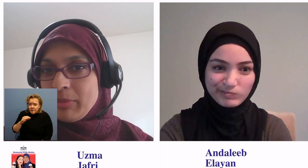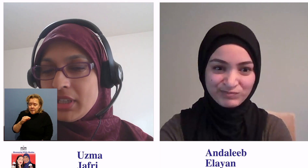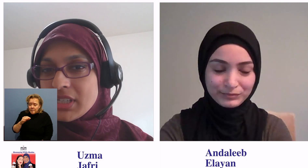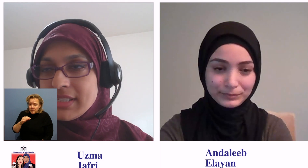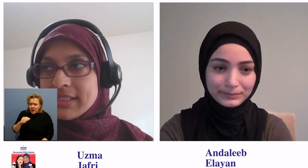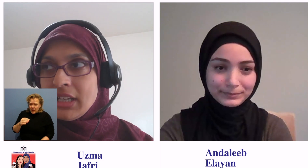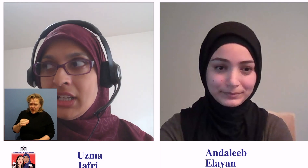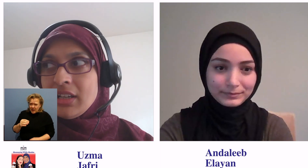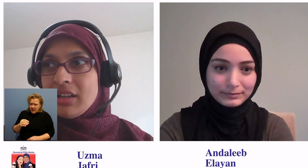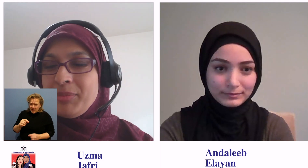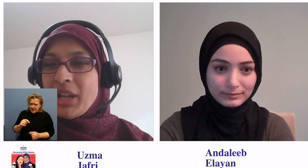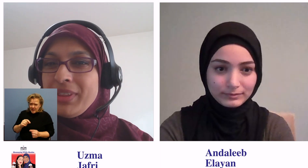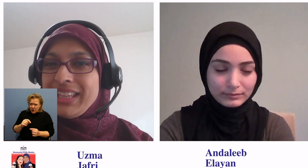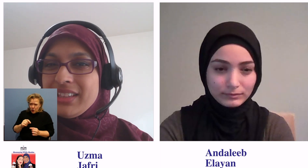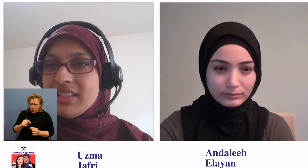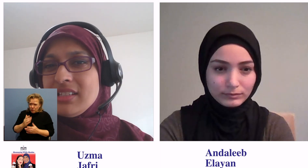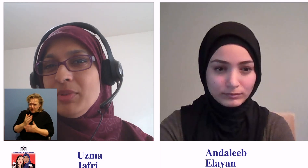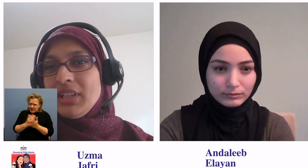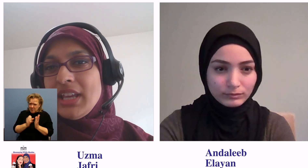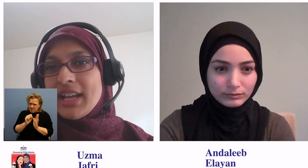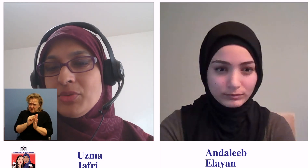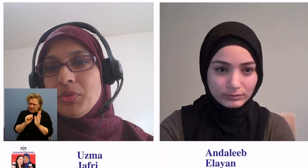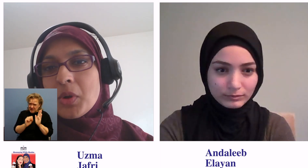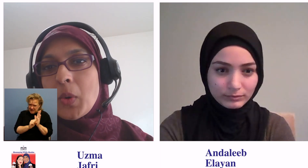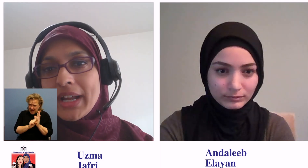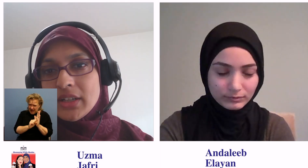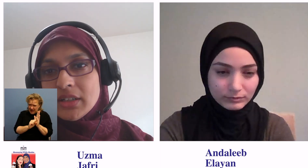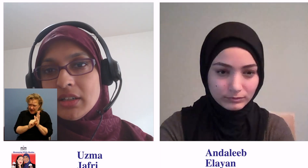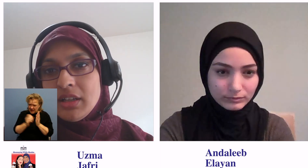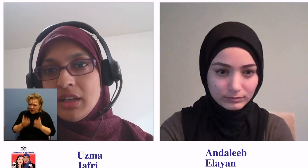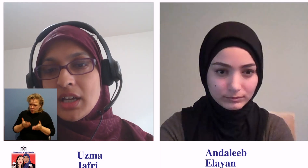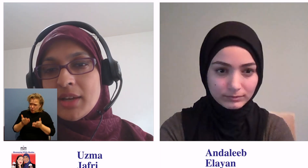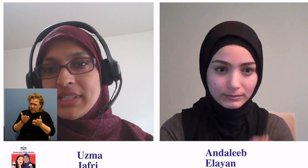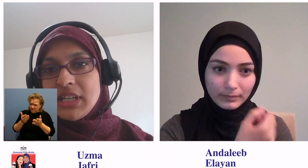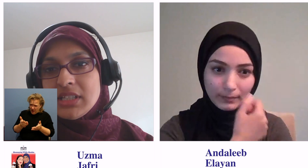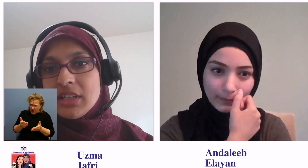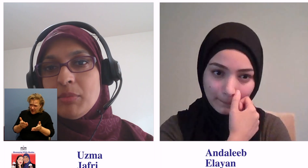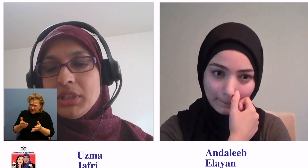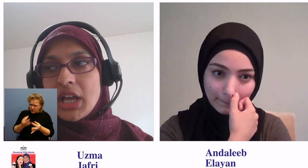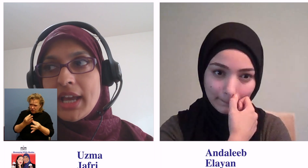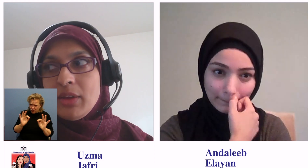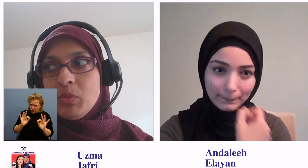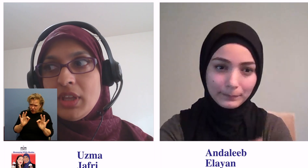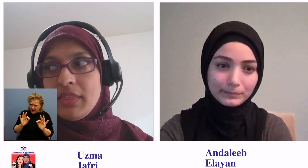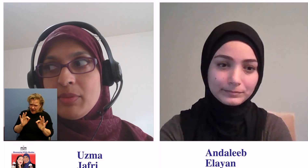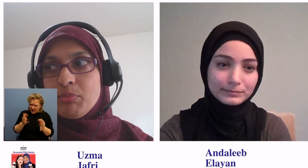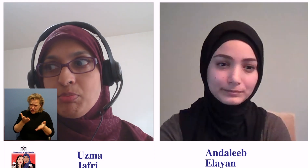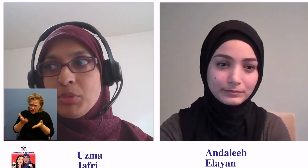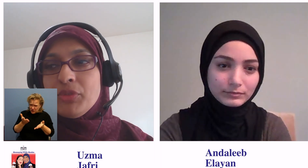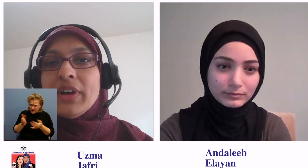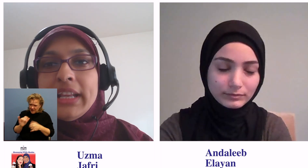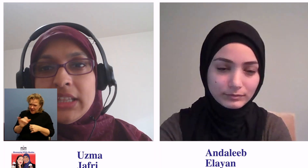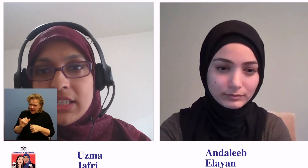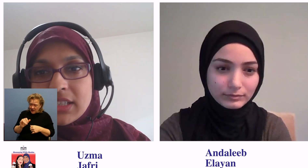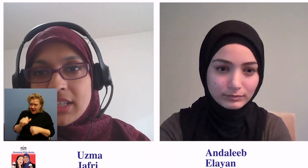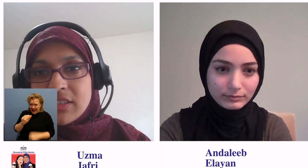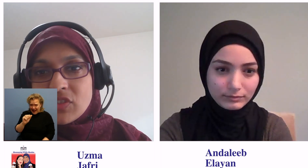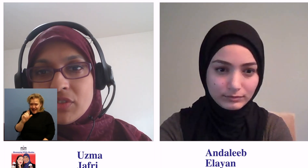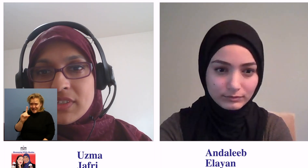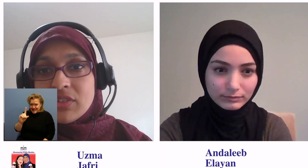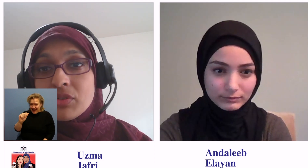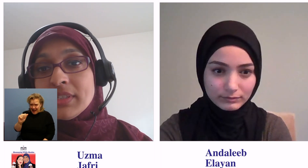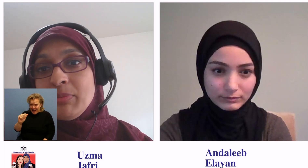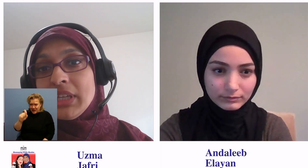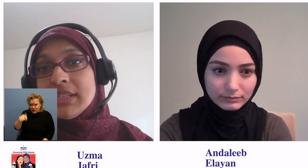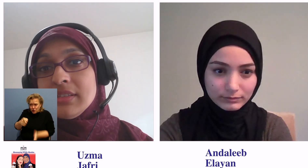for free? Because, I mean, I would think that the Disability Act would require states to comply with providing these kinds